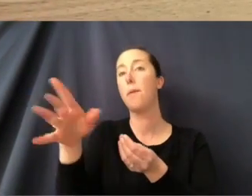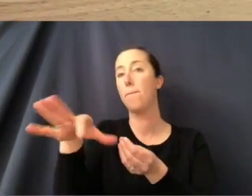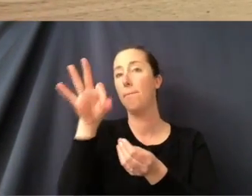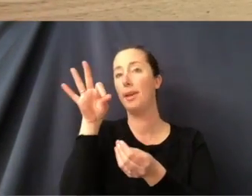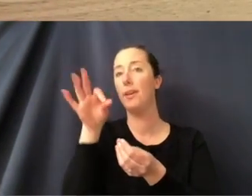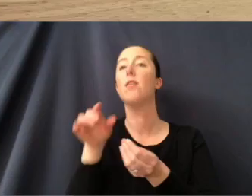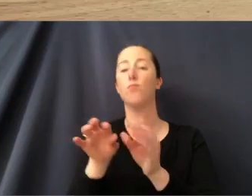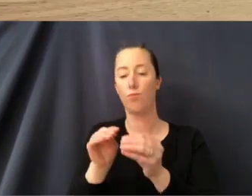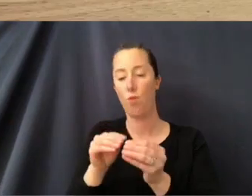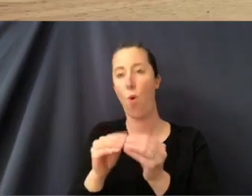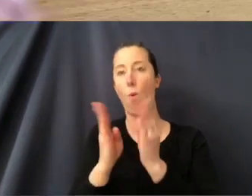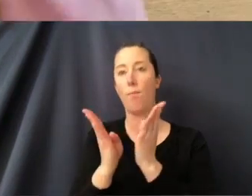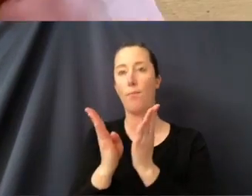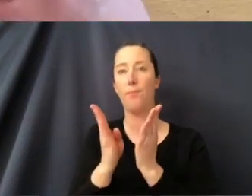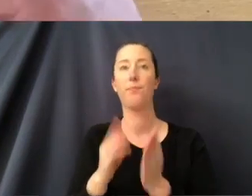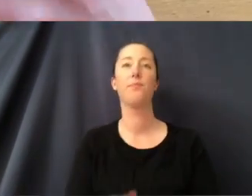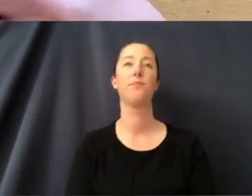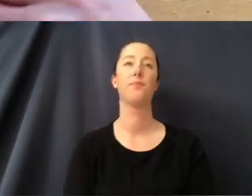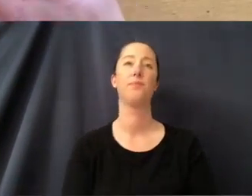spell the word